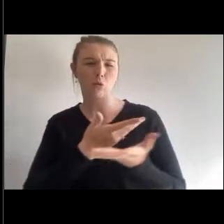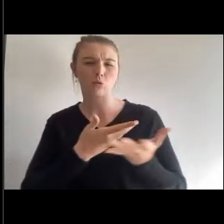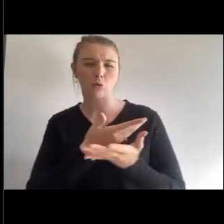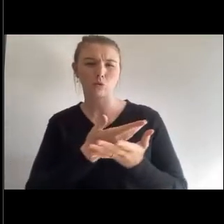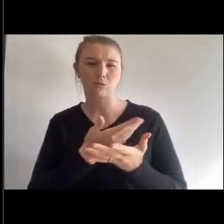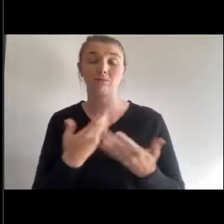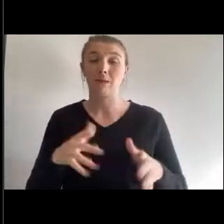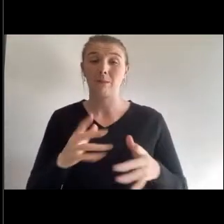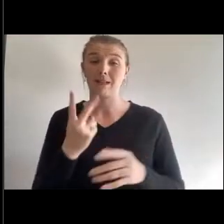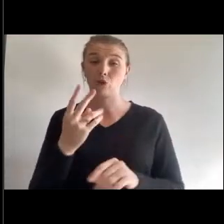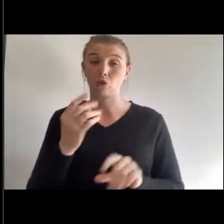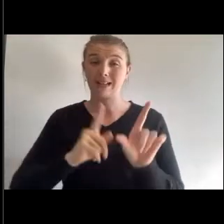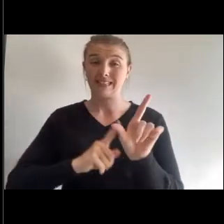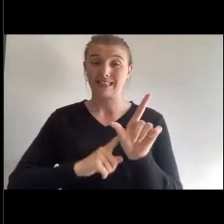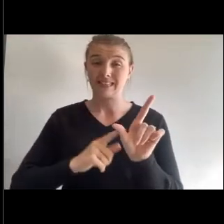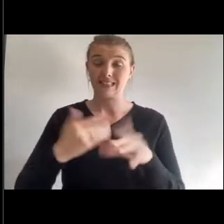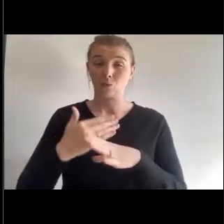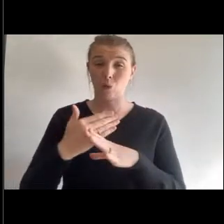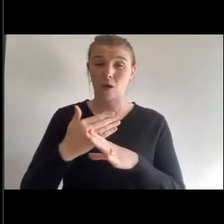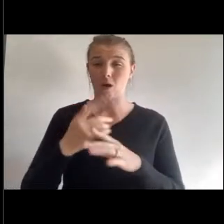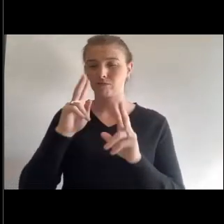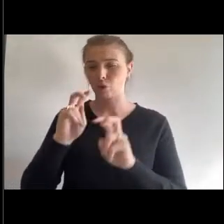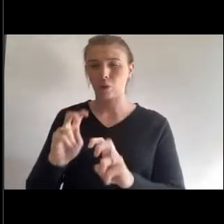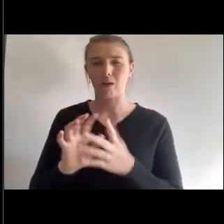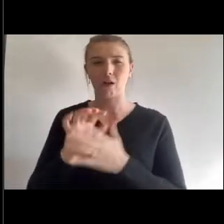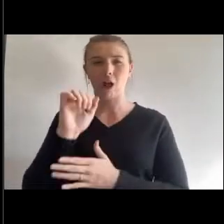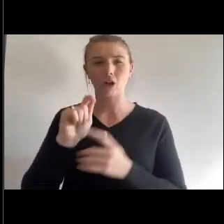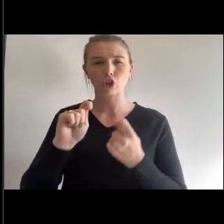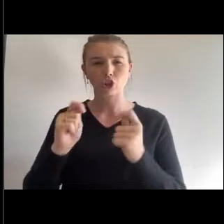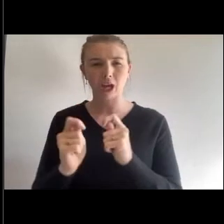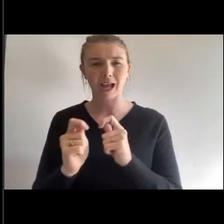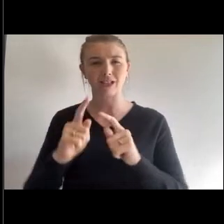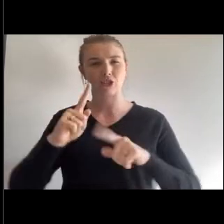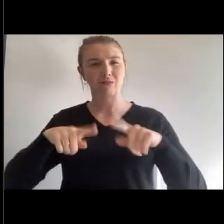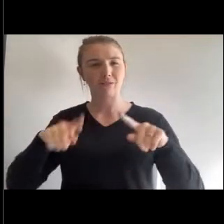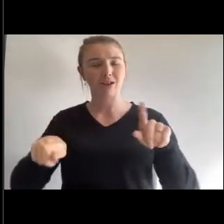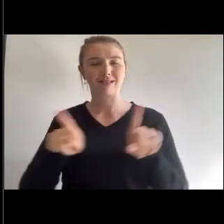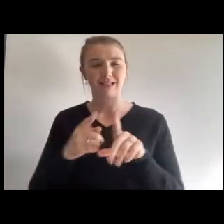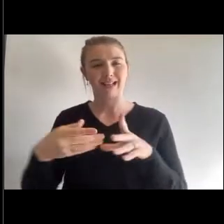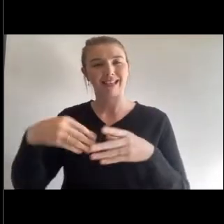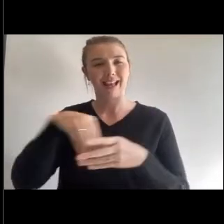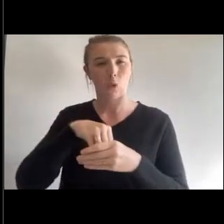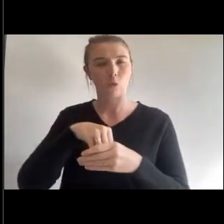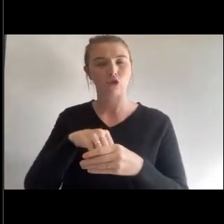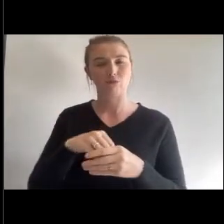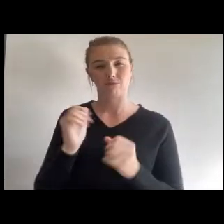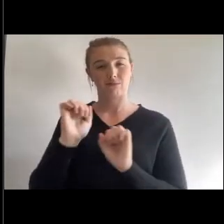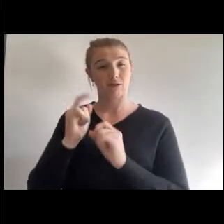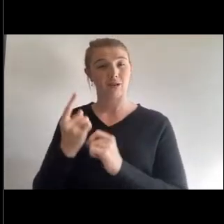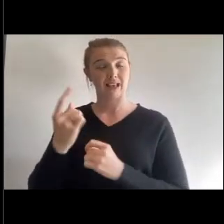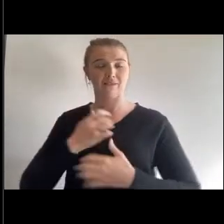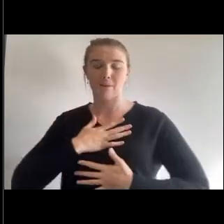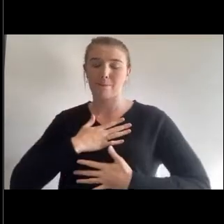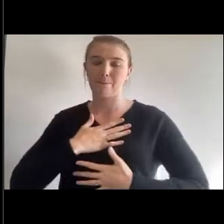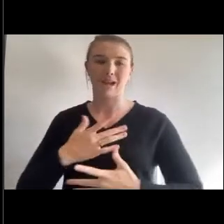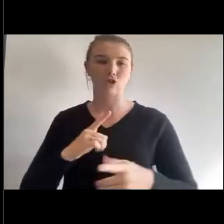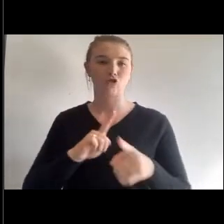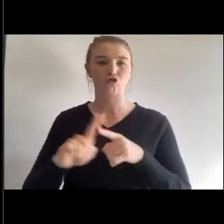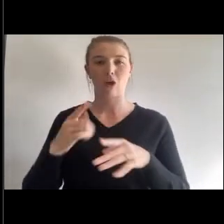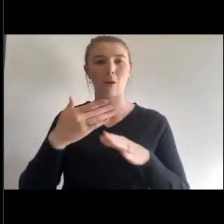at culture change, diversity and inclusion. And she's passionate about inclusion and the creation of inclusive cultures at work. She has joined us